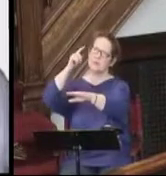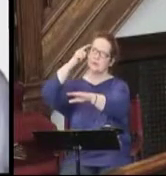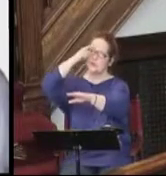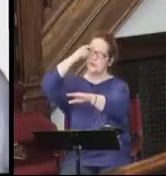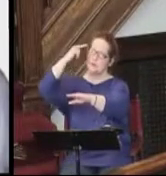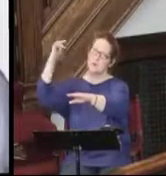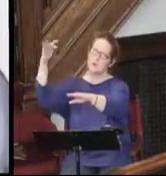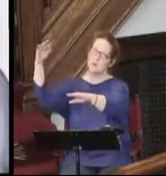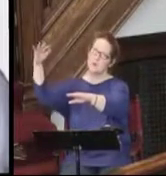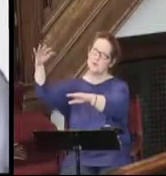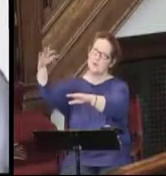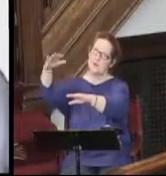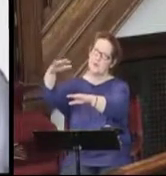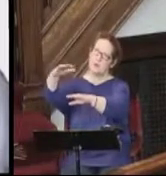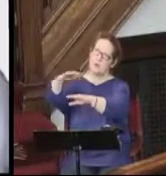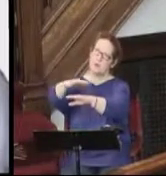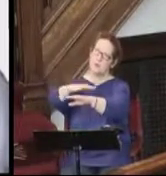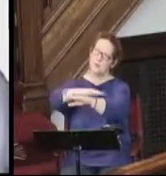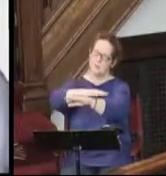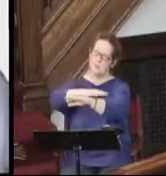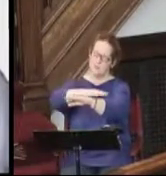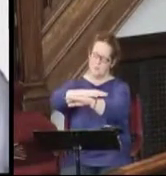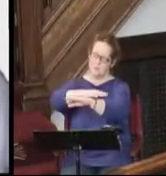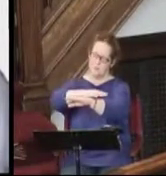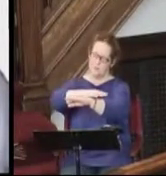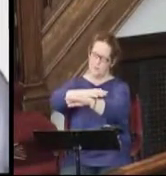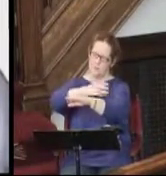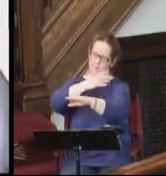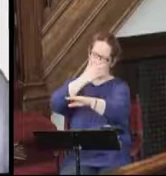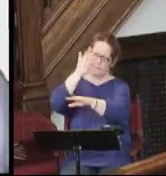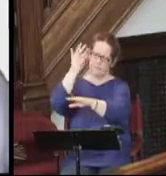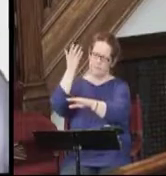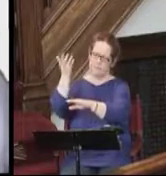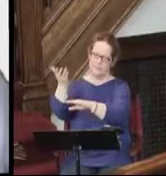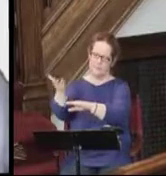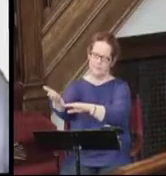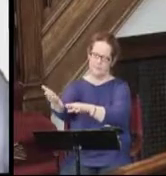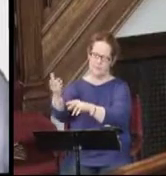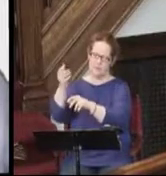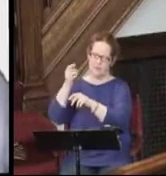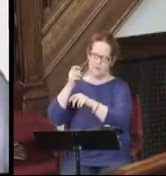shadow of a cross arose